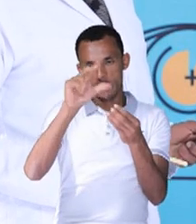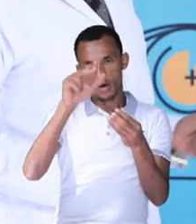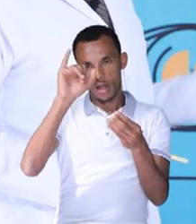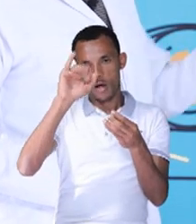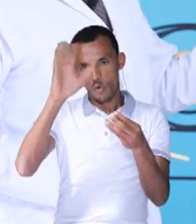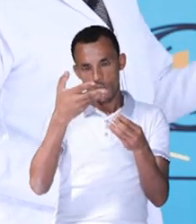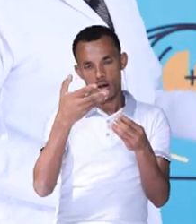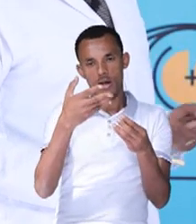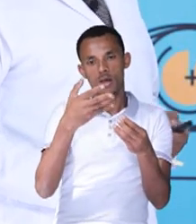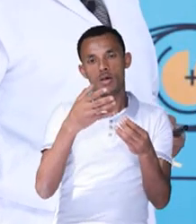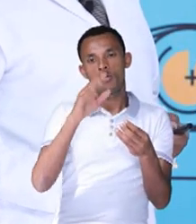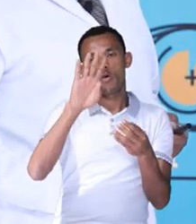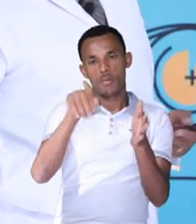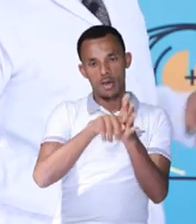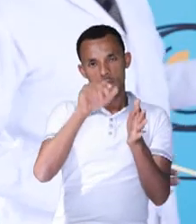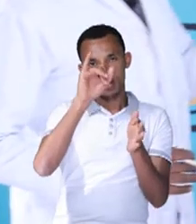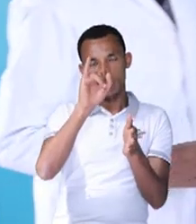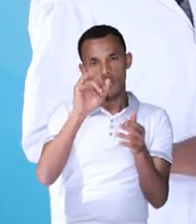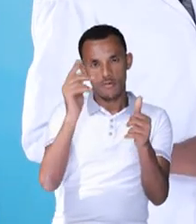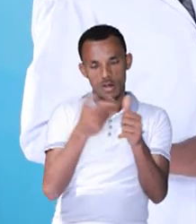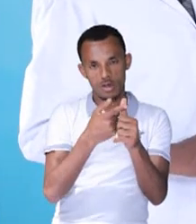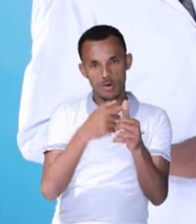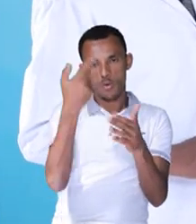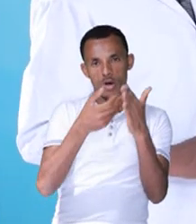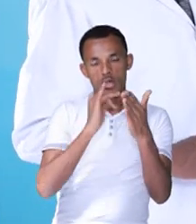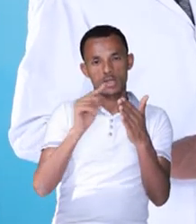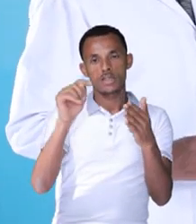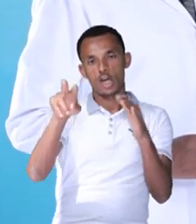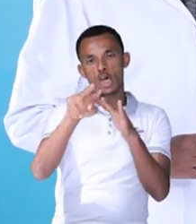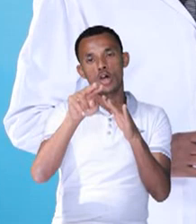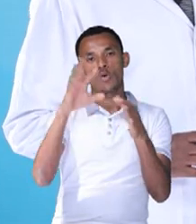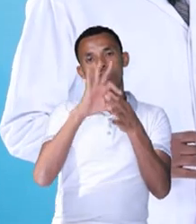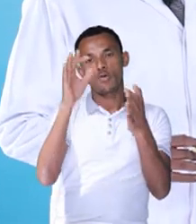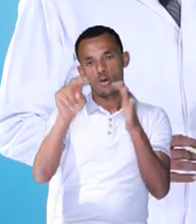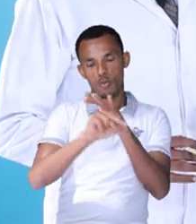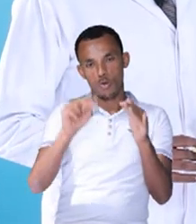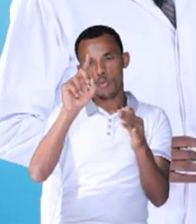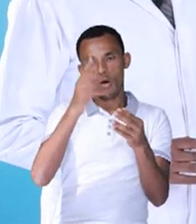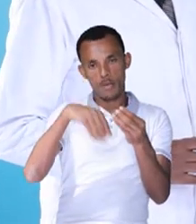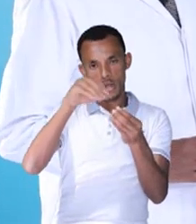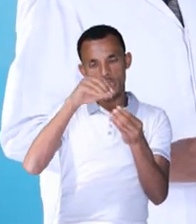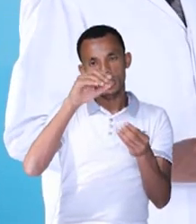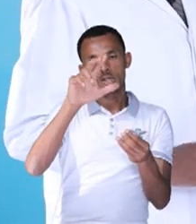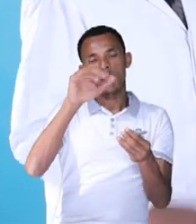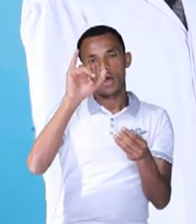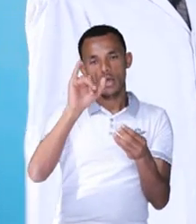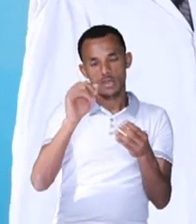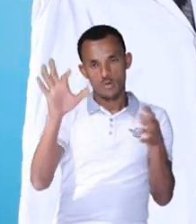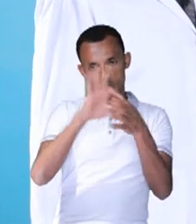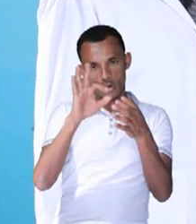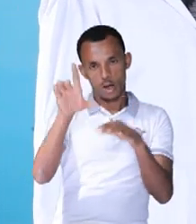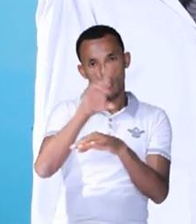over the conjugate of 4 minus I. First, what is the conjugate of the numerator? It is 1 minus 3i. The conjugate